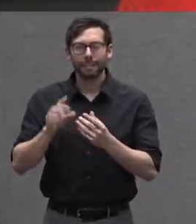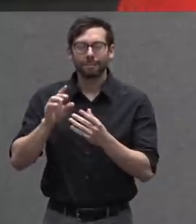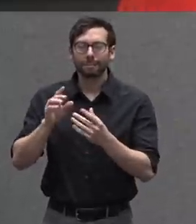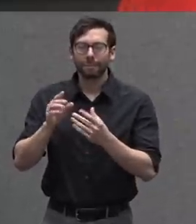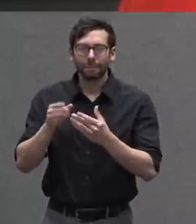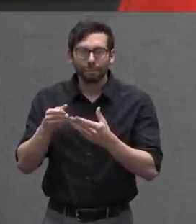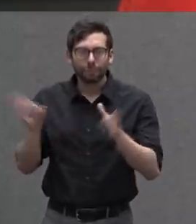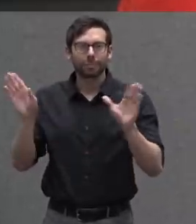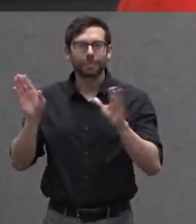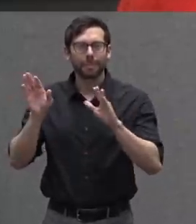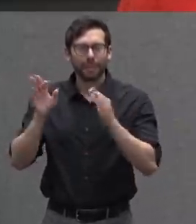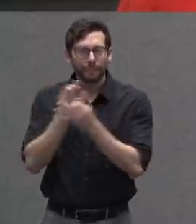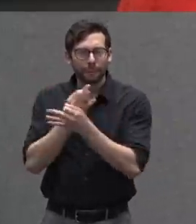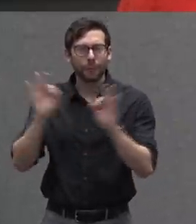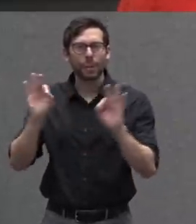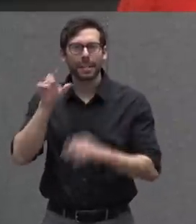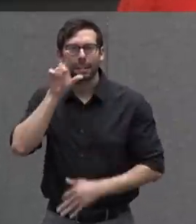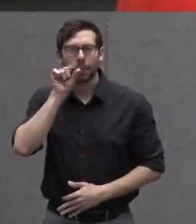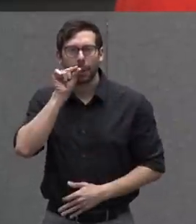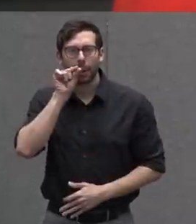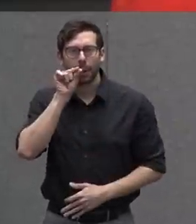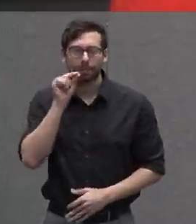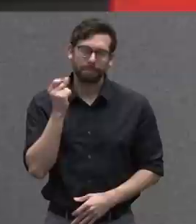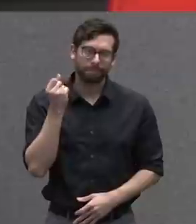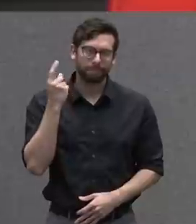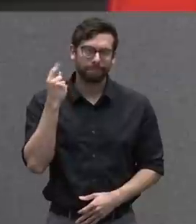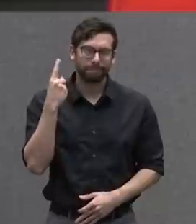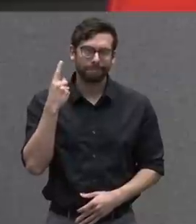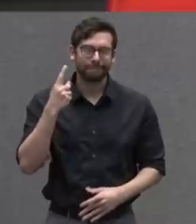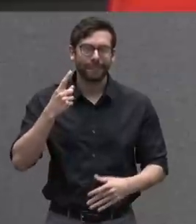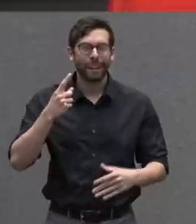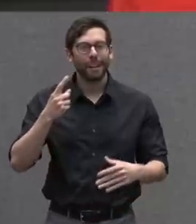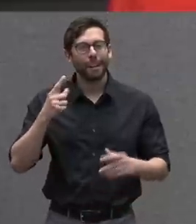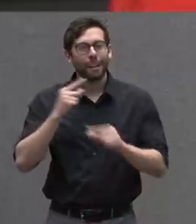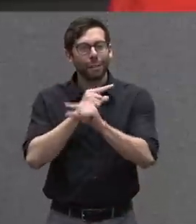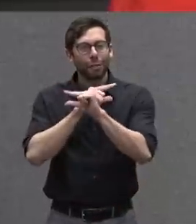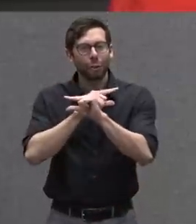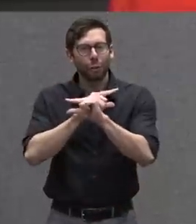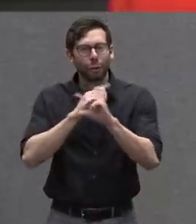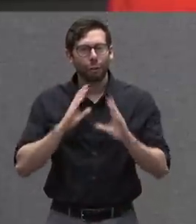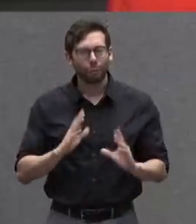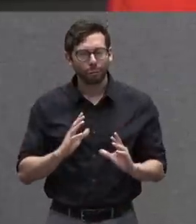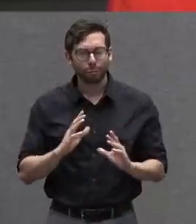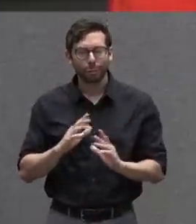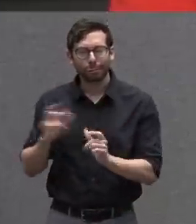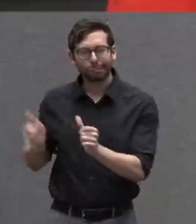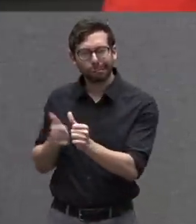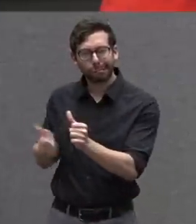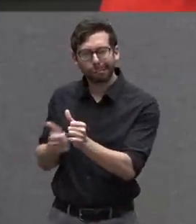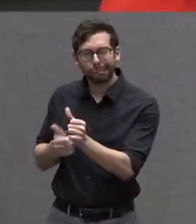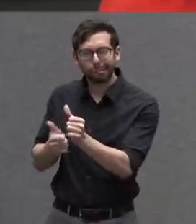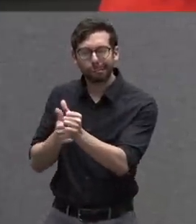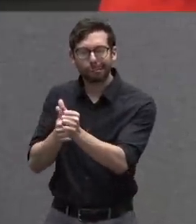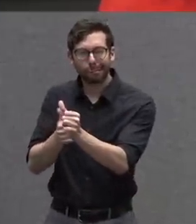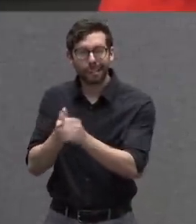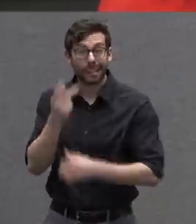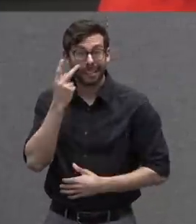But here come the guards. And you can see more guards in this ship.